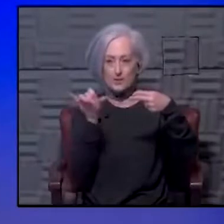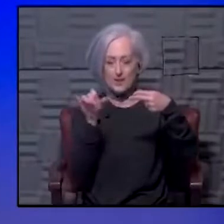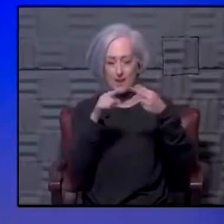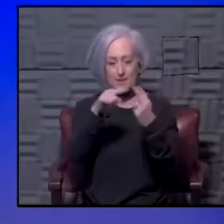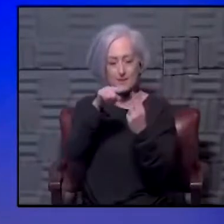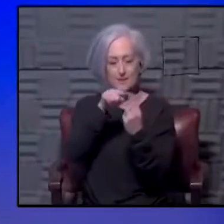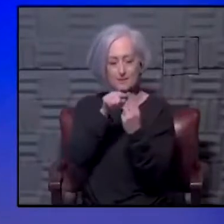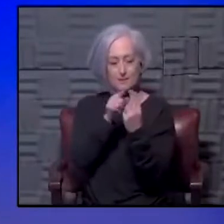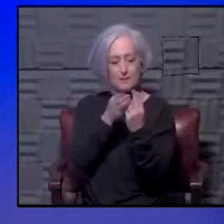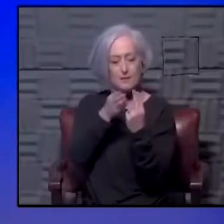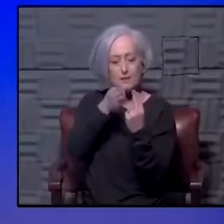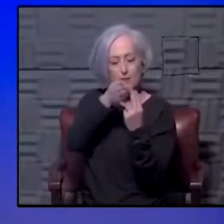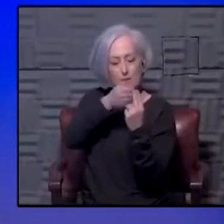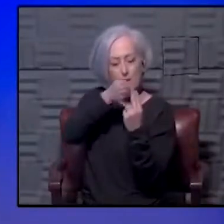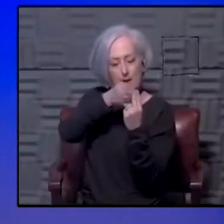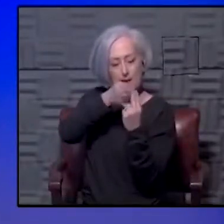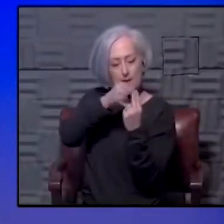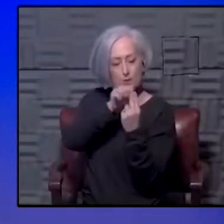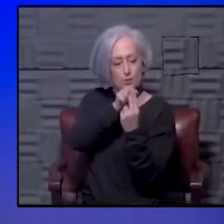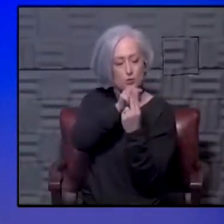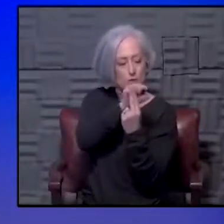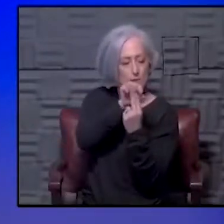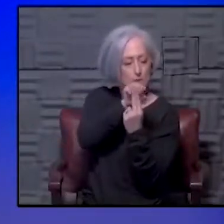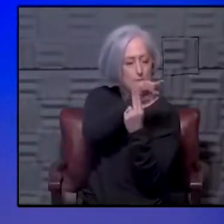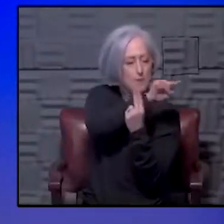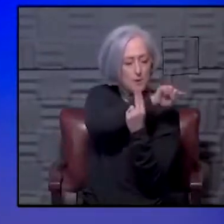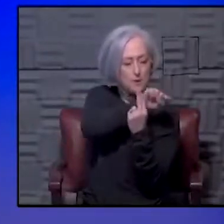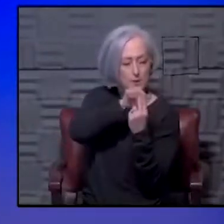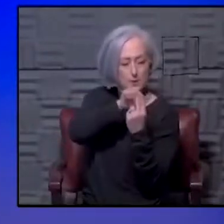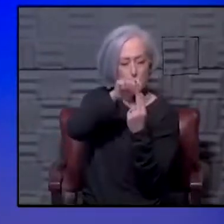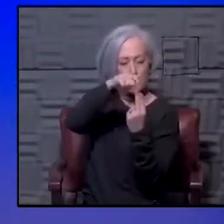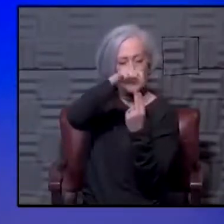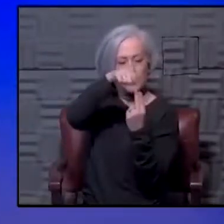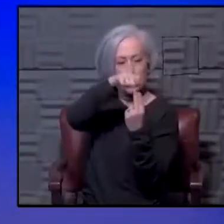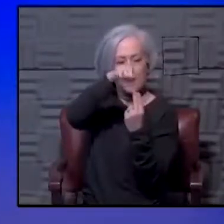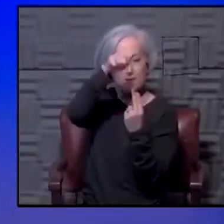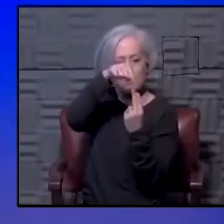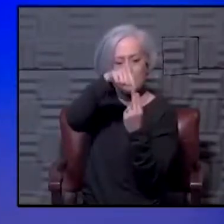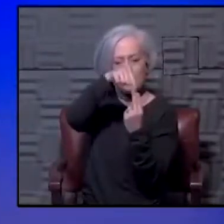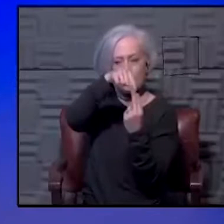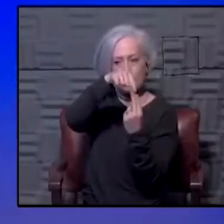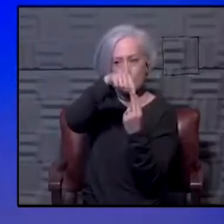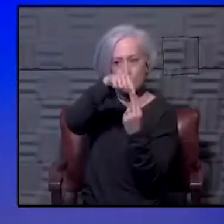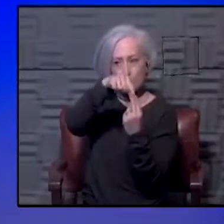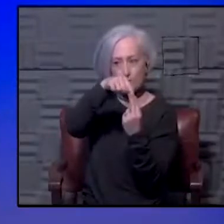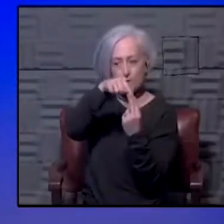and just tie a knot and try to get it as close to the mask as possible.